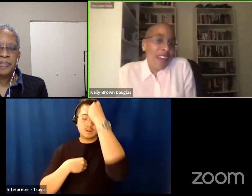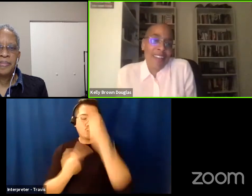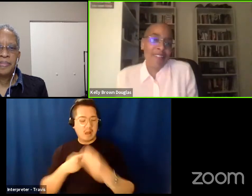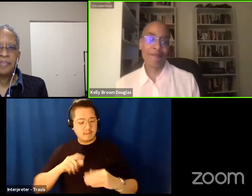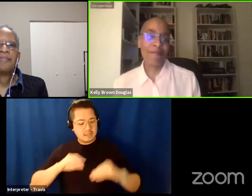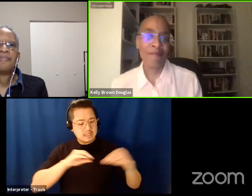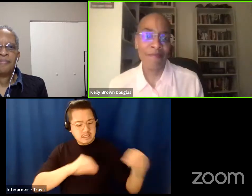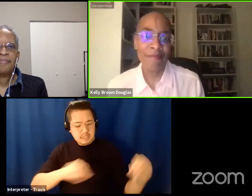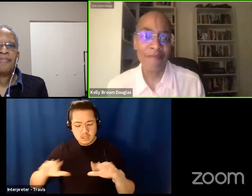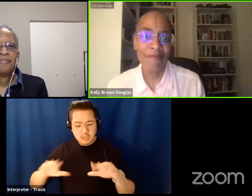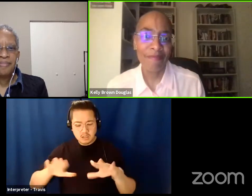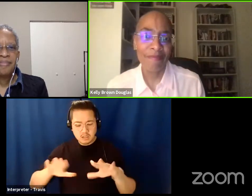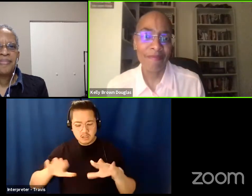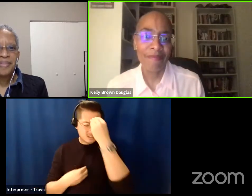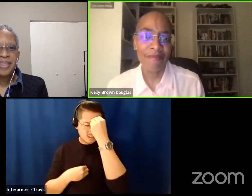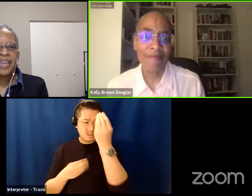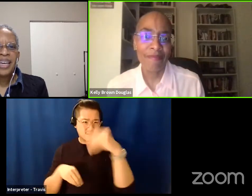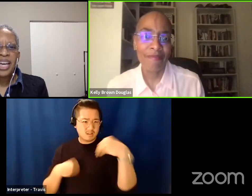you do that?